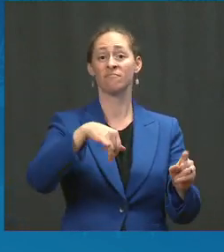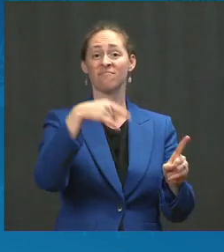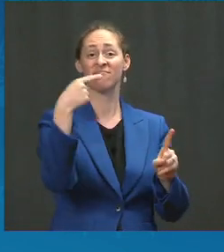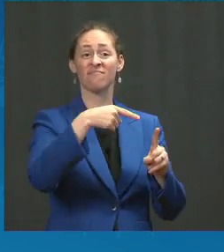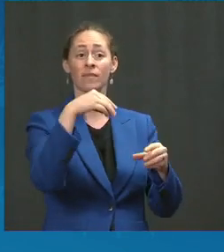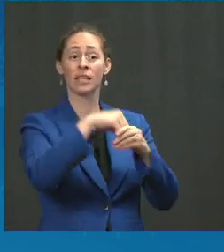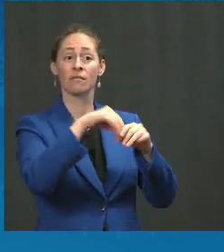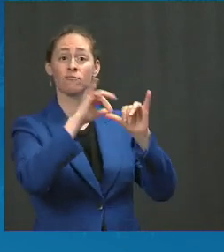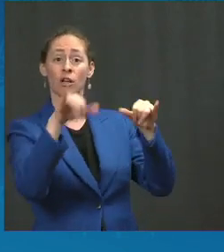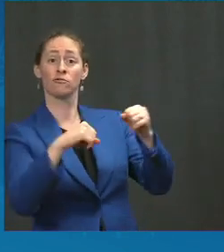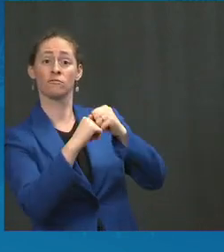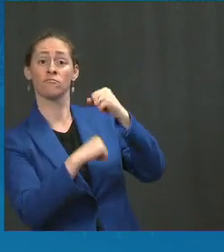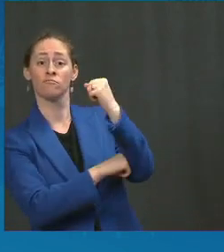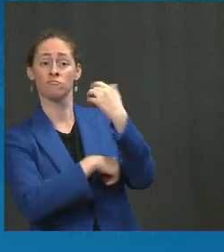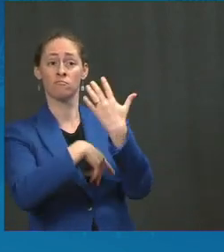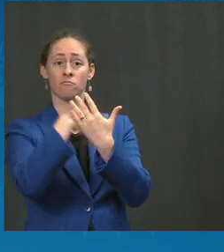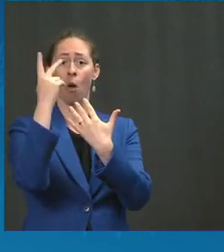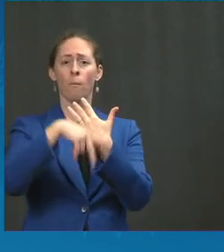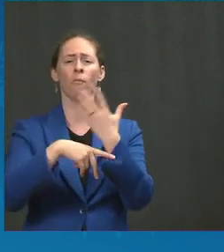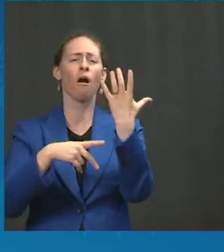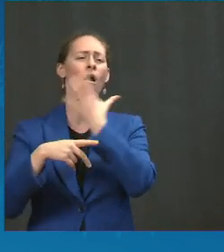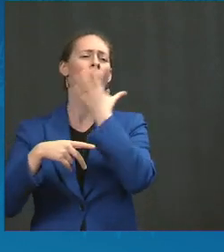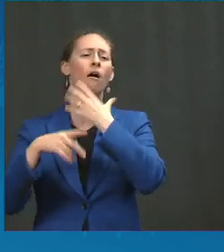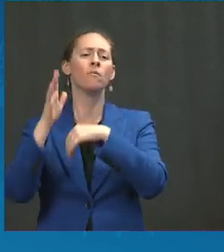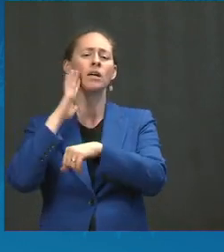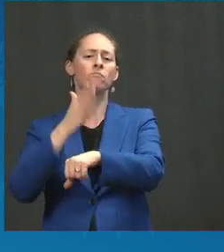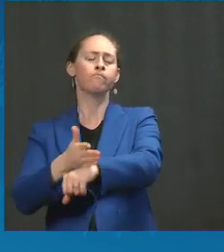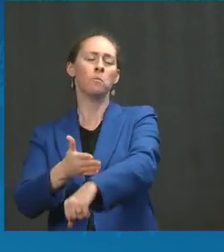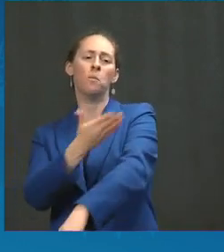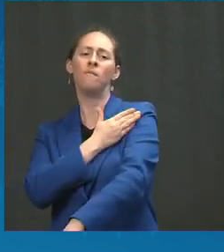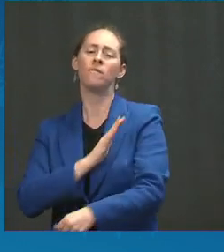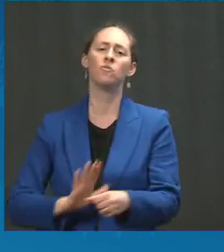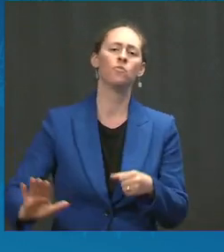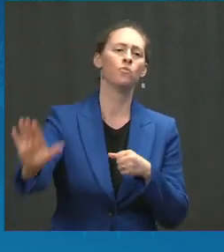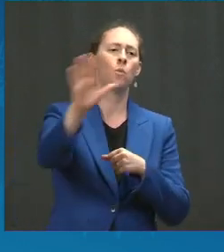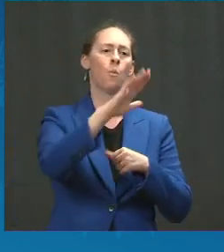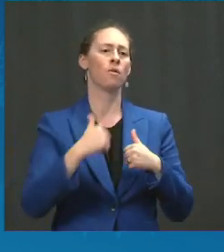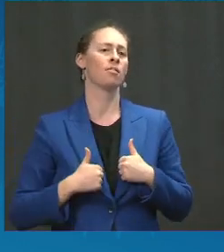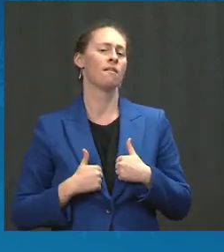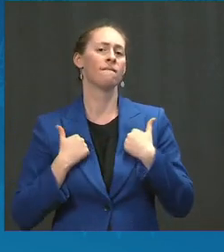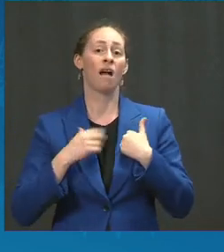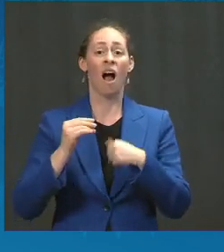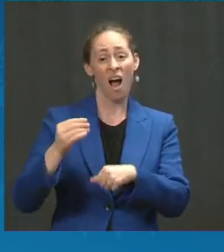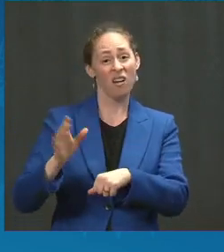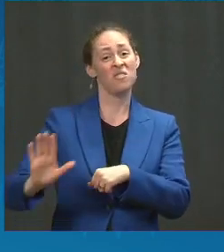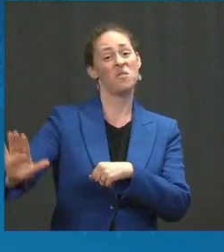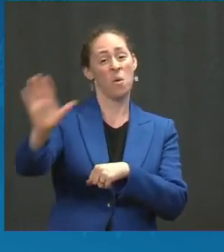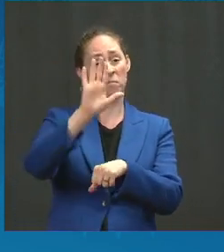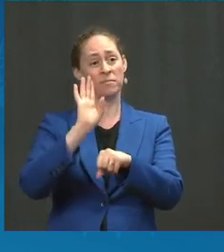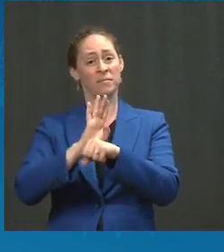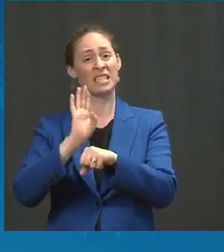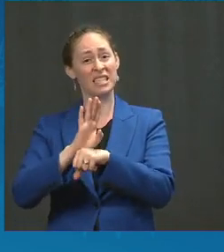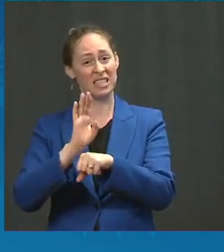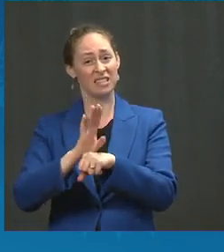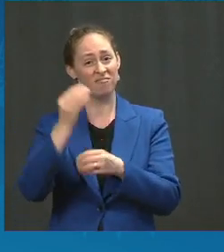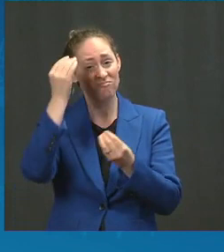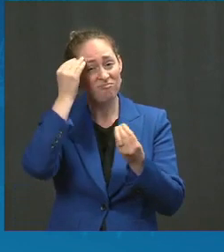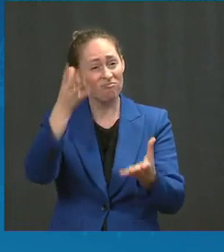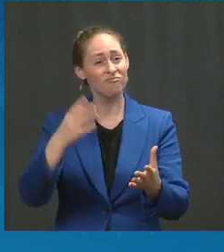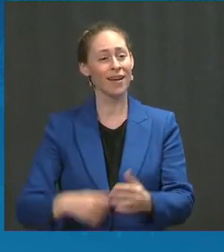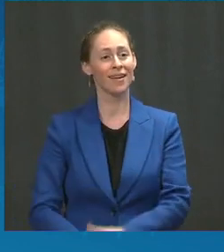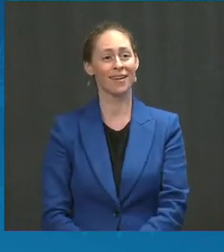small businesses. And I think I will speak for the President and myself to say it's a point of pride that it was